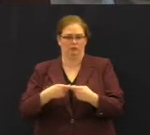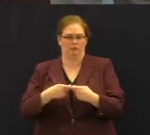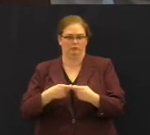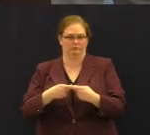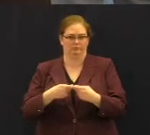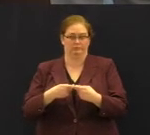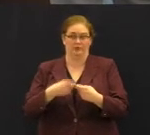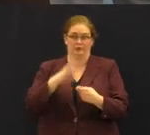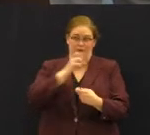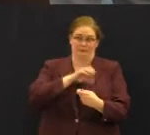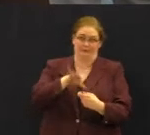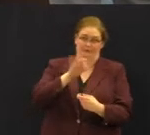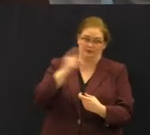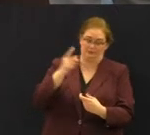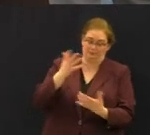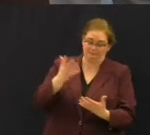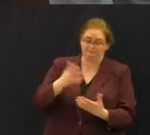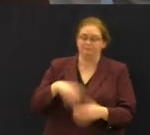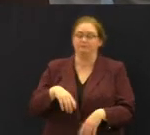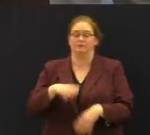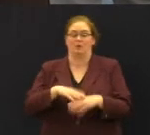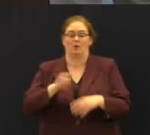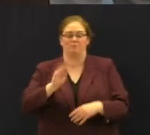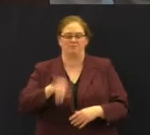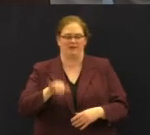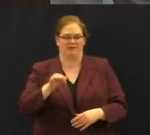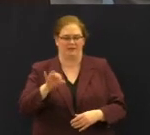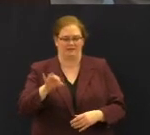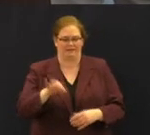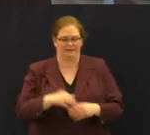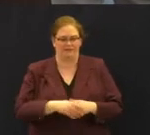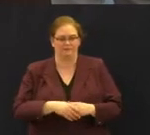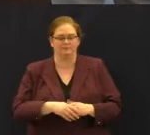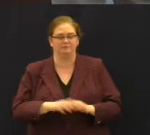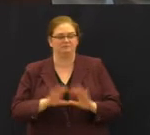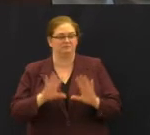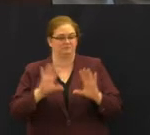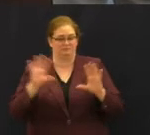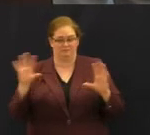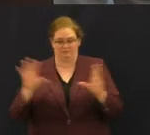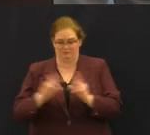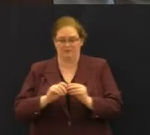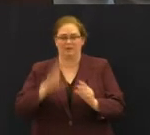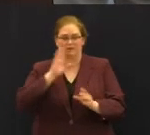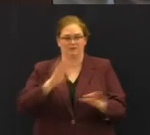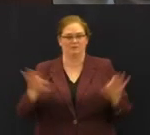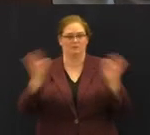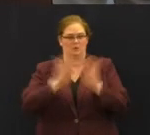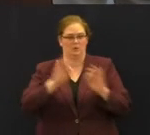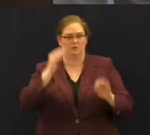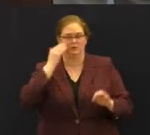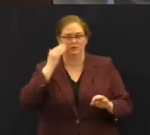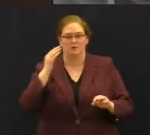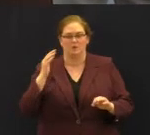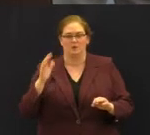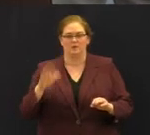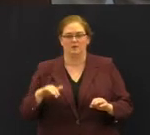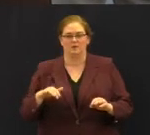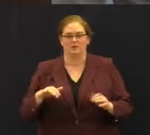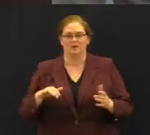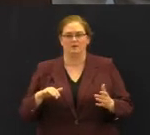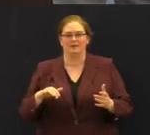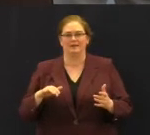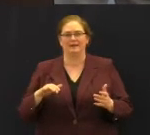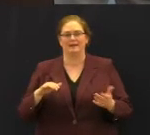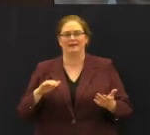assuming you award it, on May the 19th. Now, all that said, I think it's also important to note that,